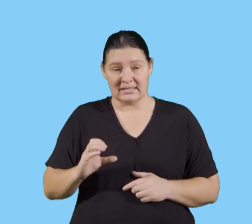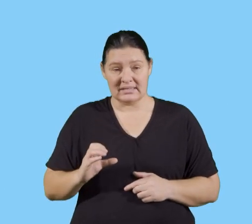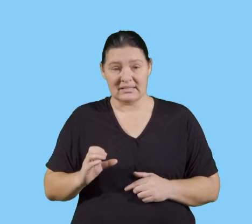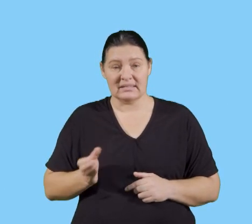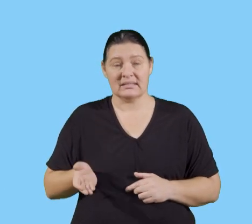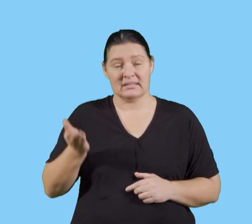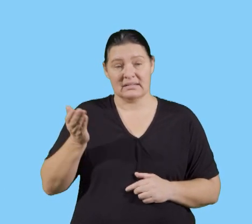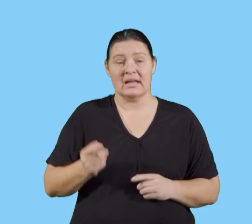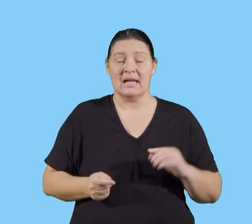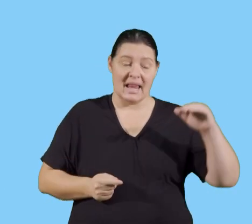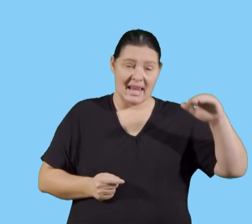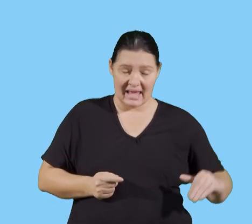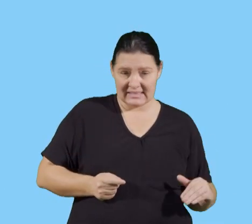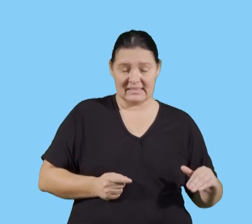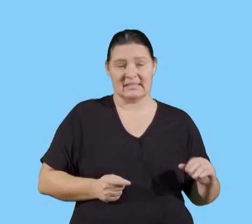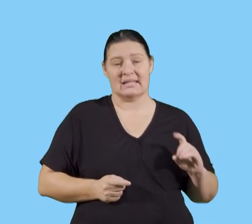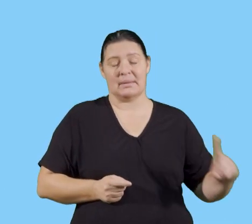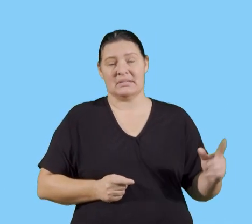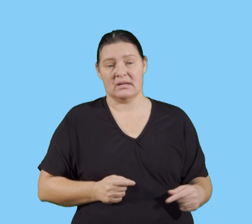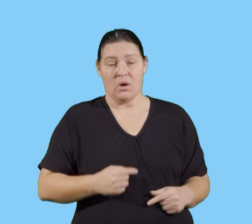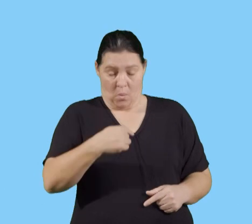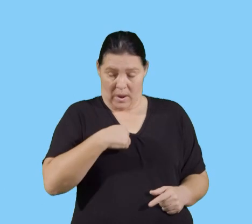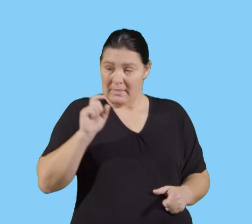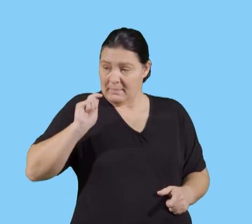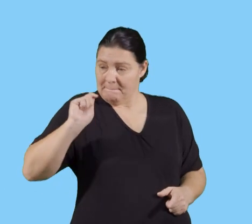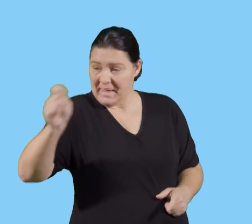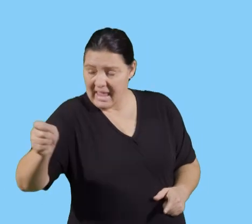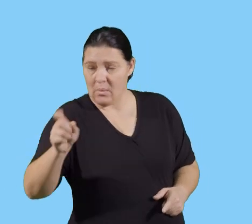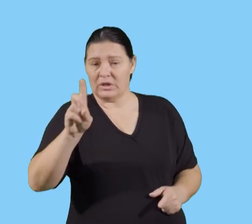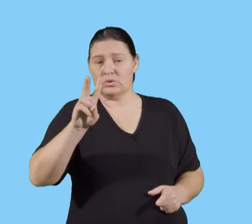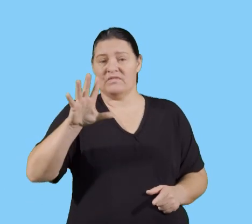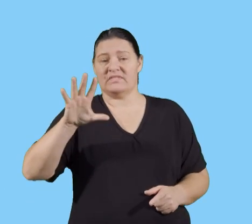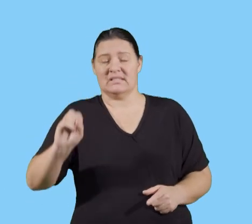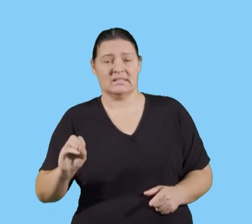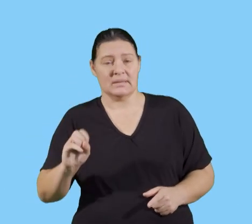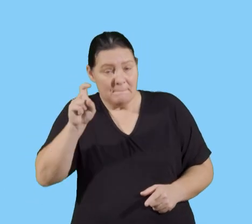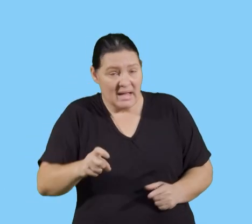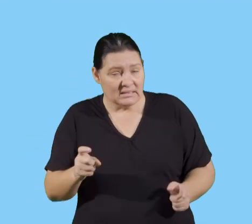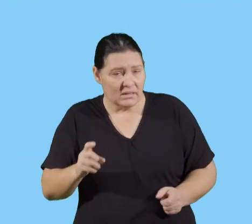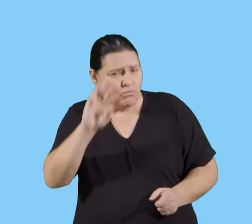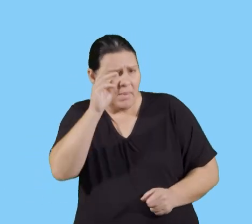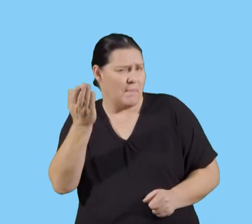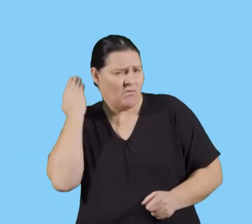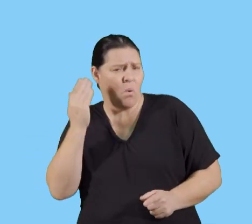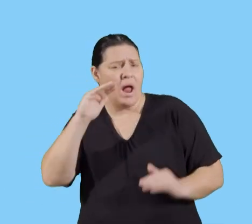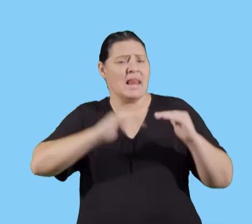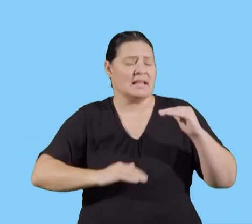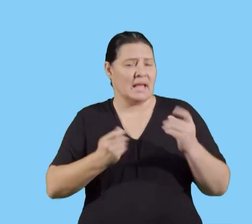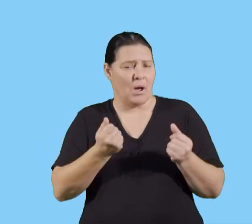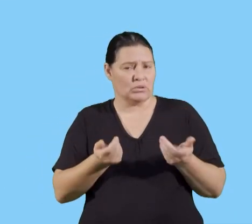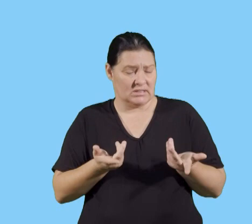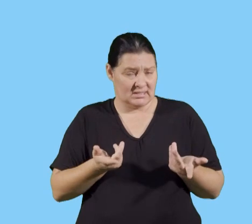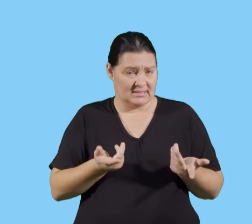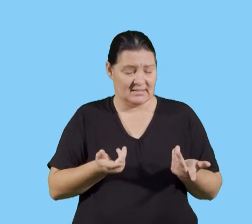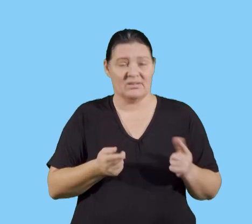debit side. We were owing them 1,250. Remember, that was the lesser amount that we used. So